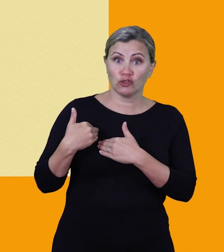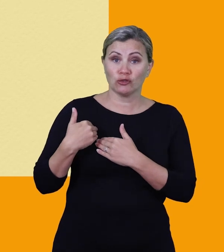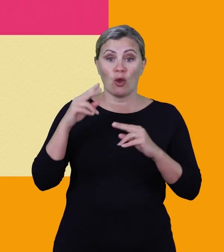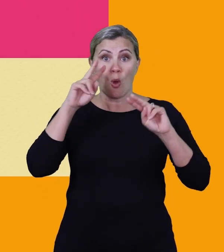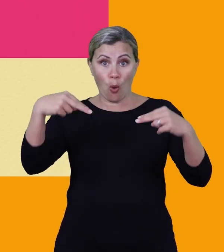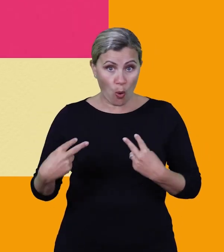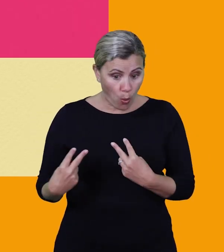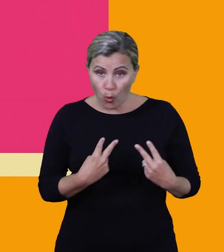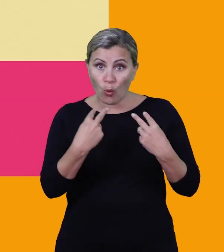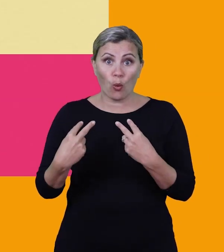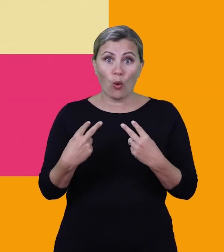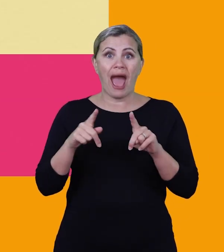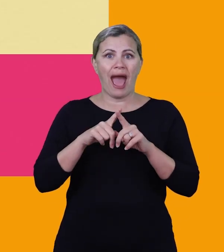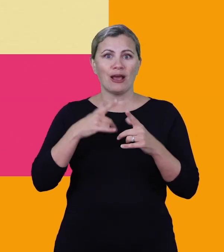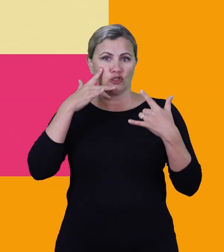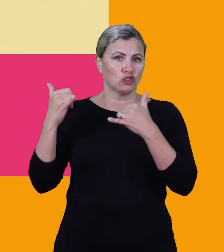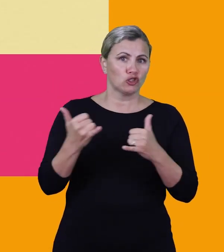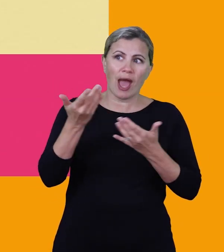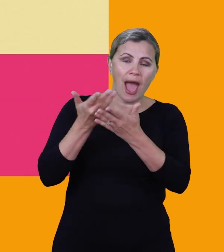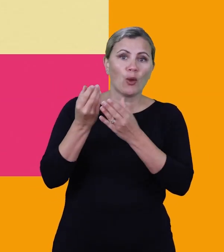Touch, look, check.